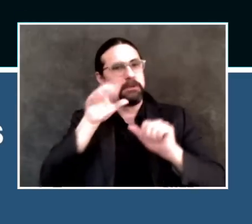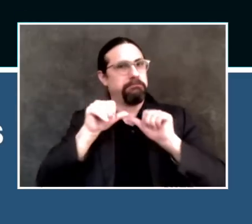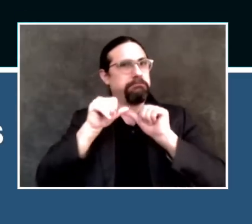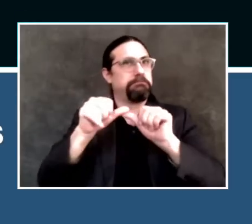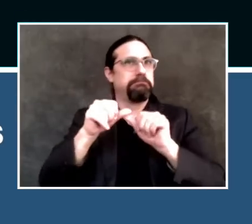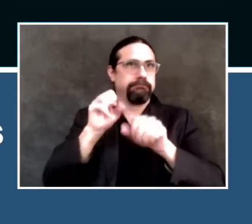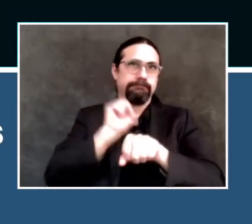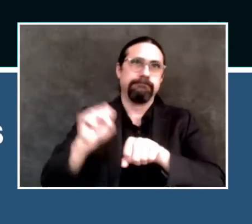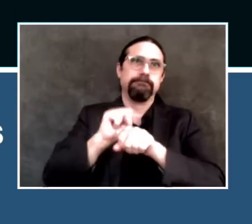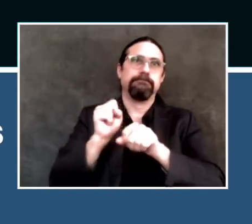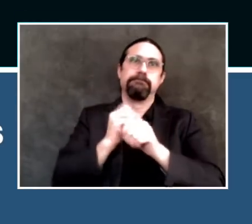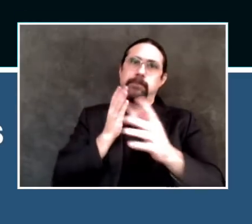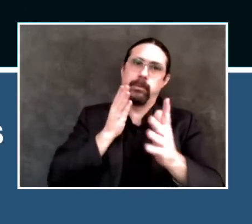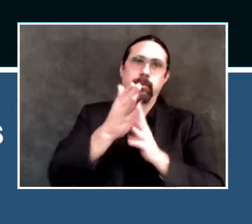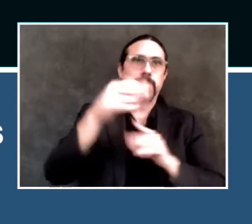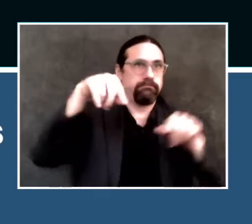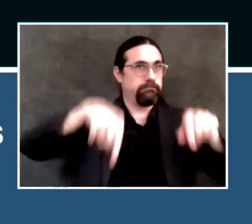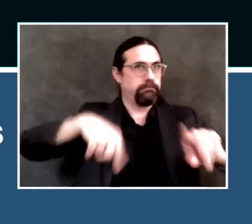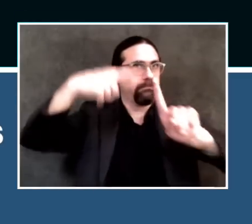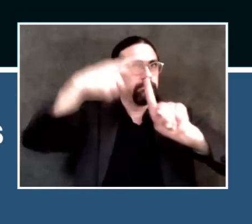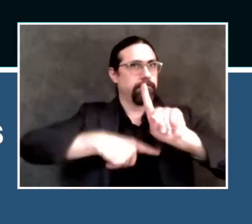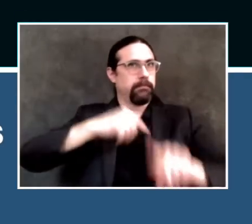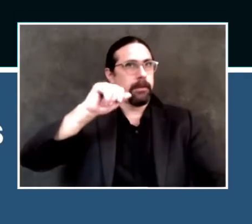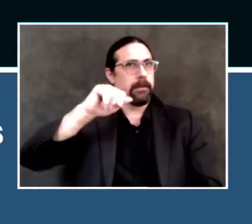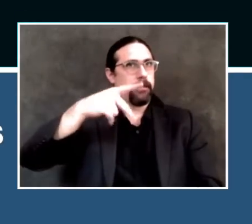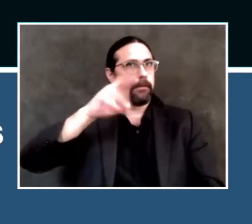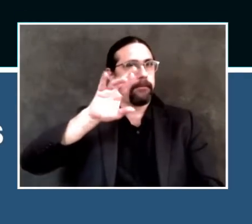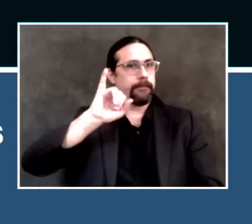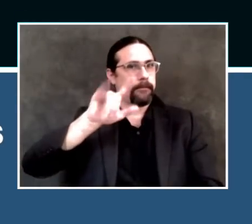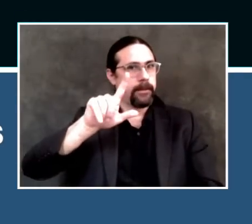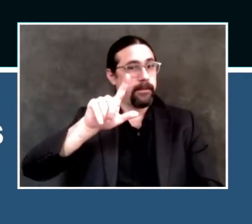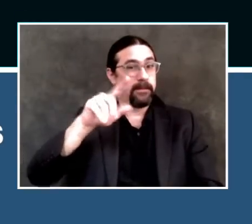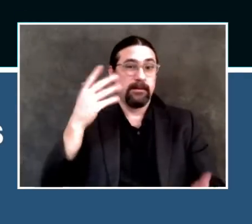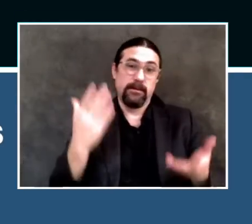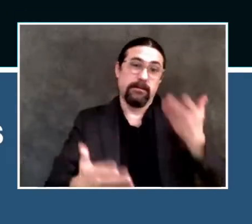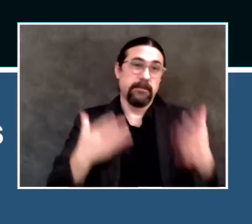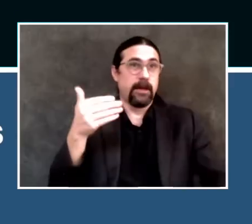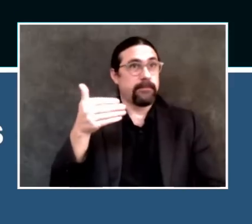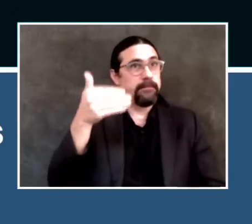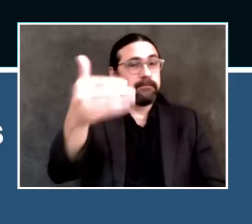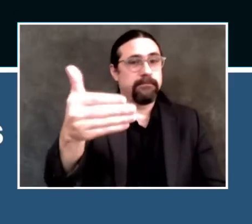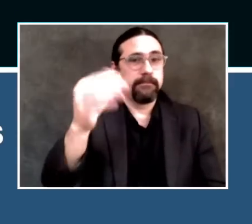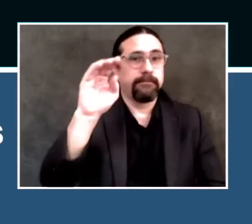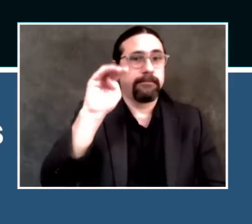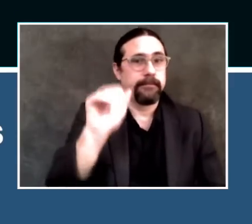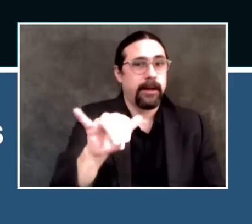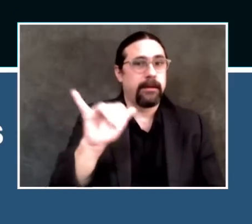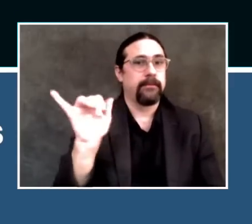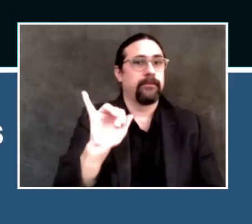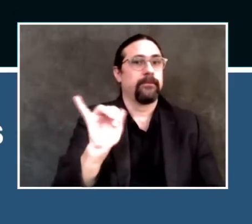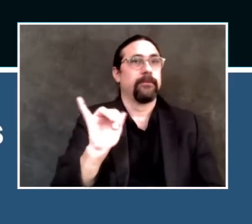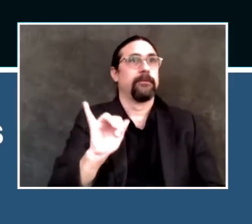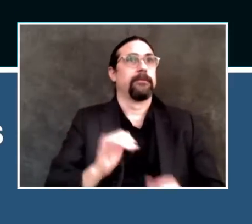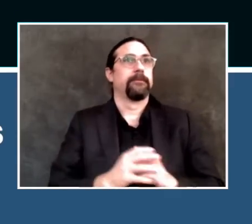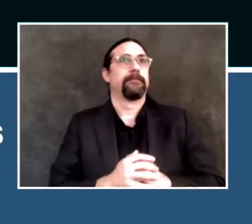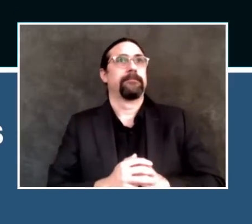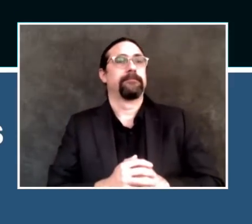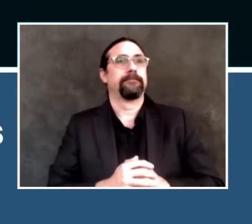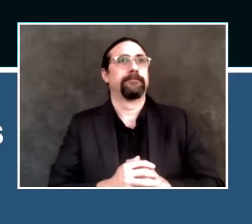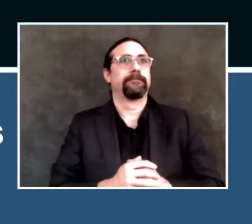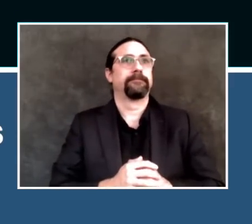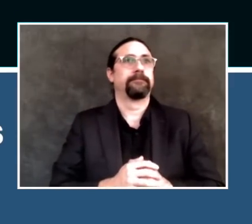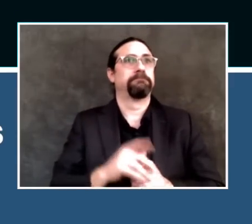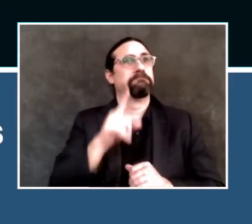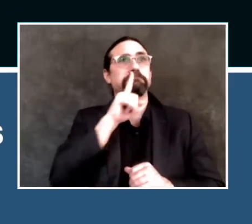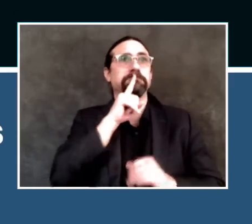Now, it's not all or nothing in the future. It's not like you take this menu and say, okay, none of it can ever move. No, if we do things right, if